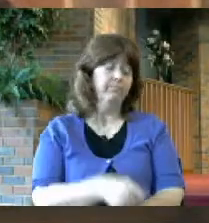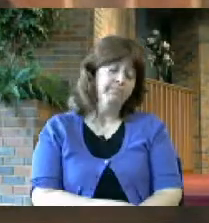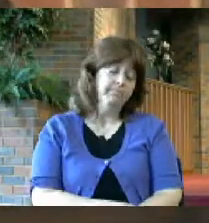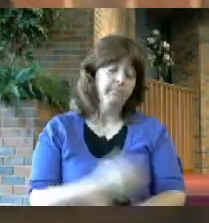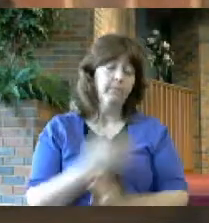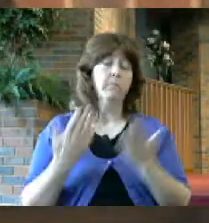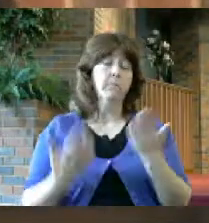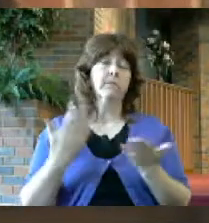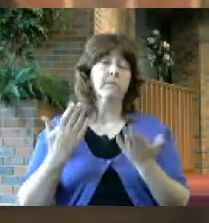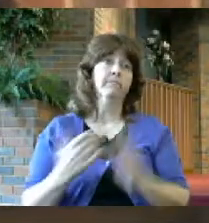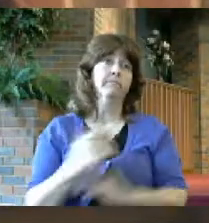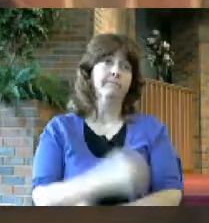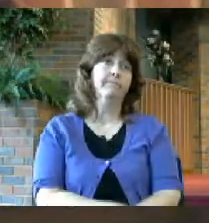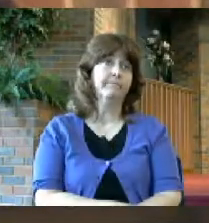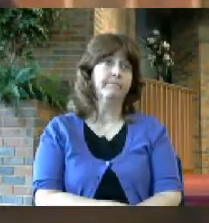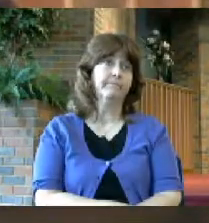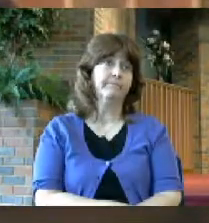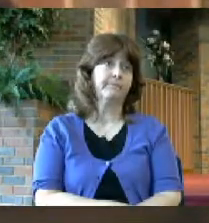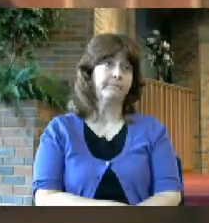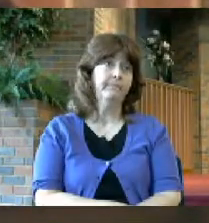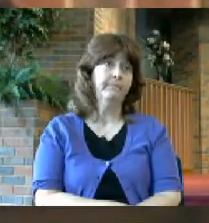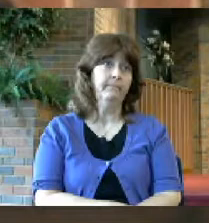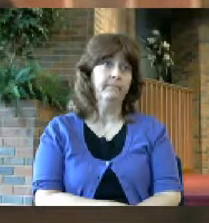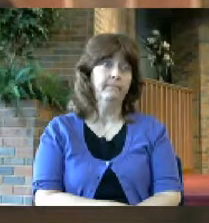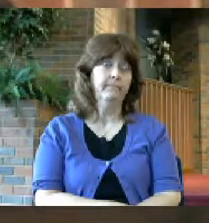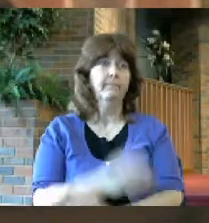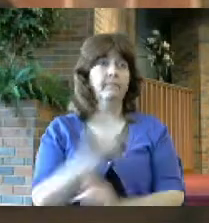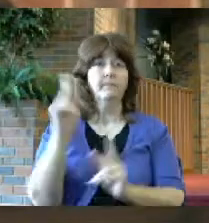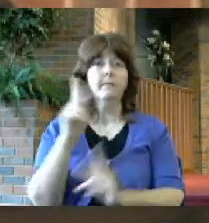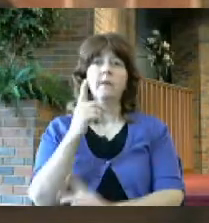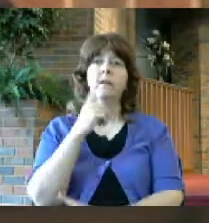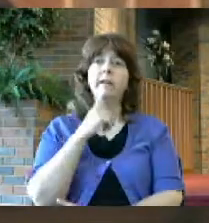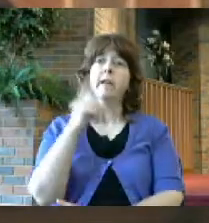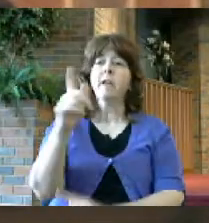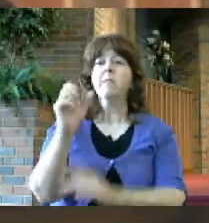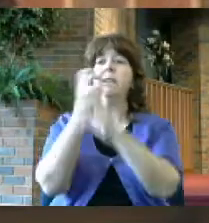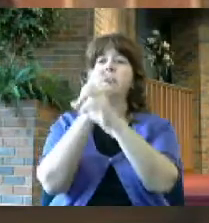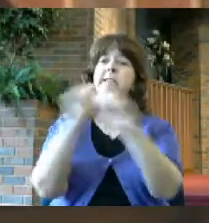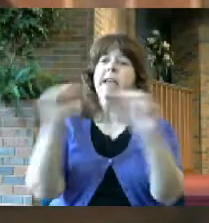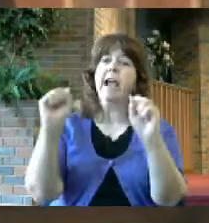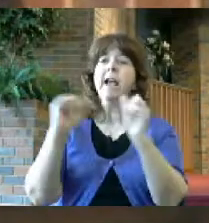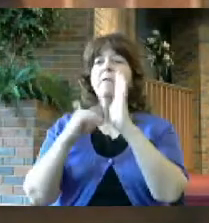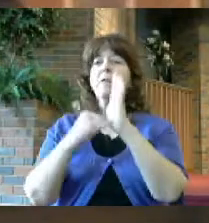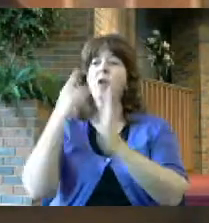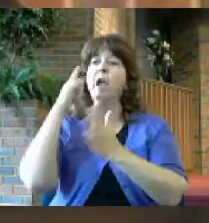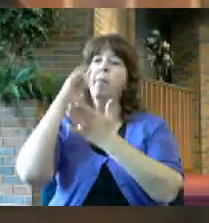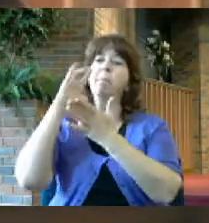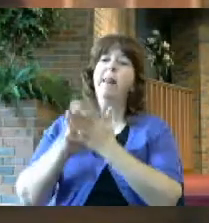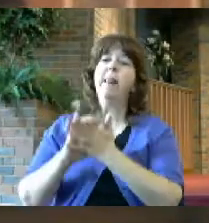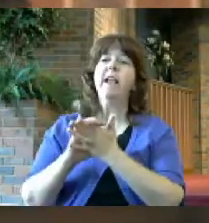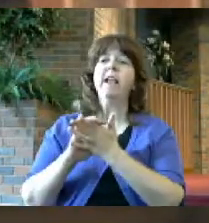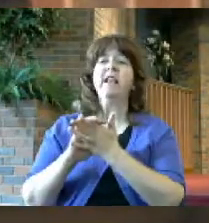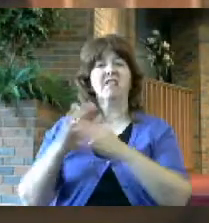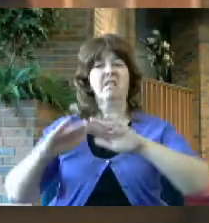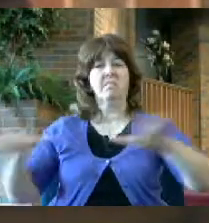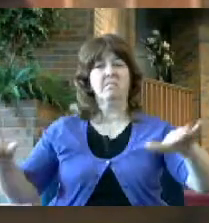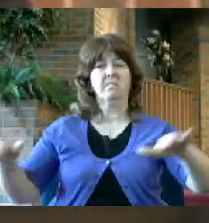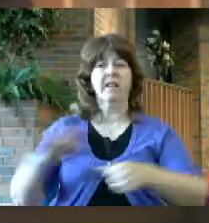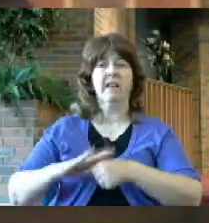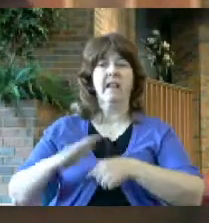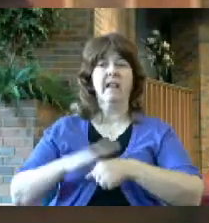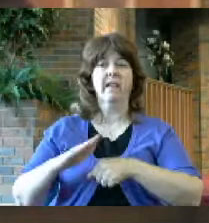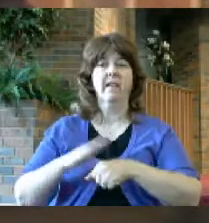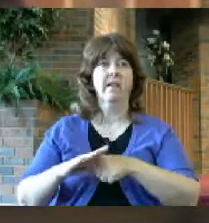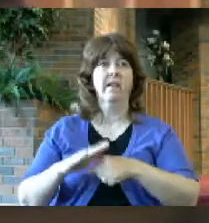When people say that all you've got to do in order to be saved is just believe, and you preach what Jesus said in Luke chapter 13, verse 3, that you